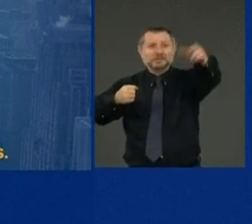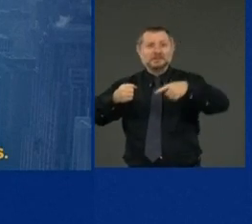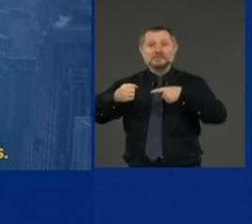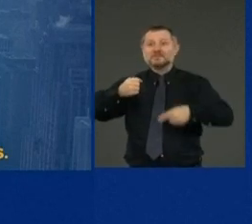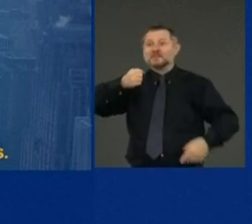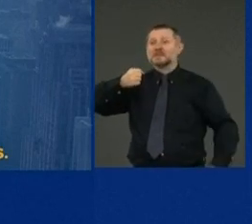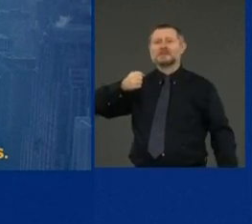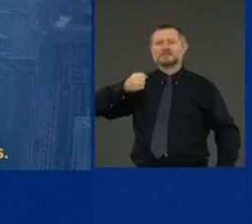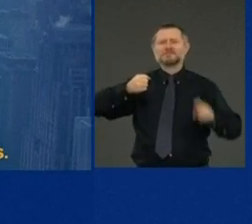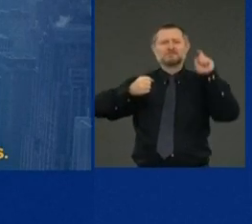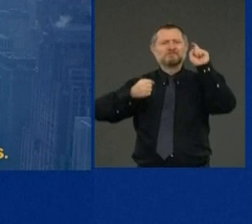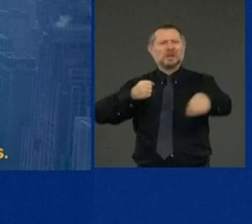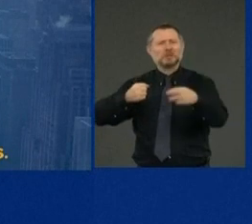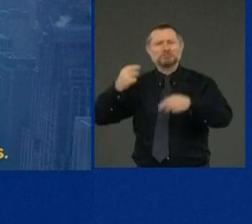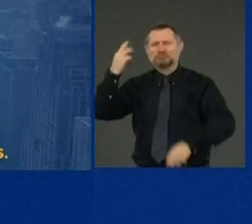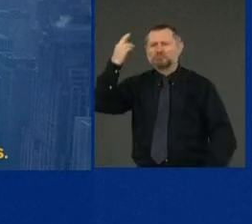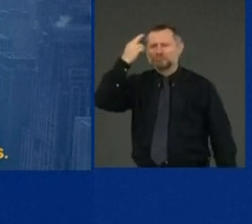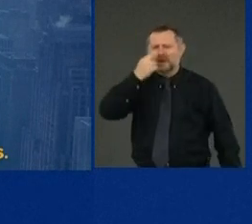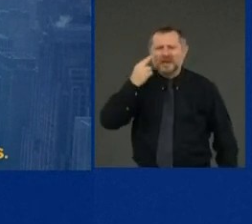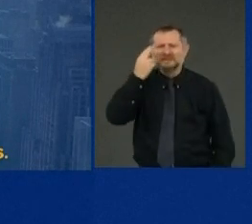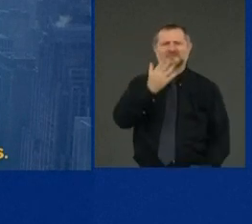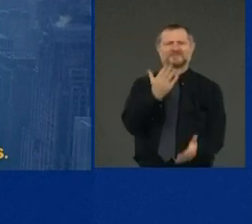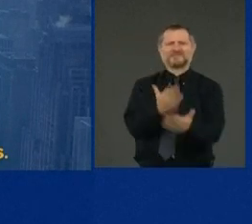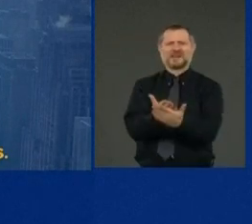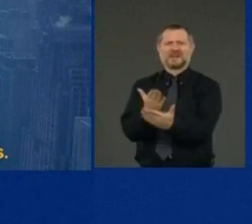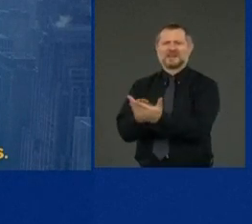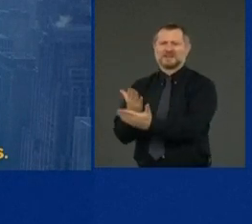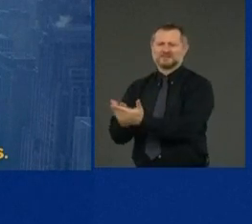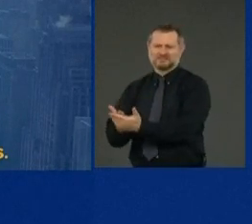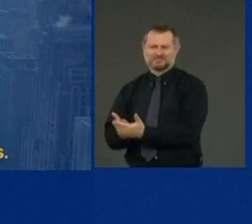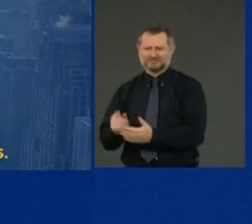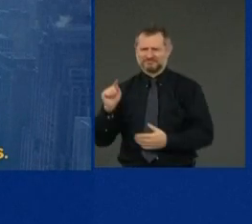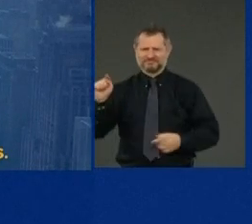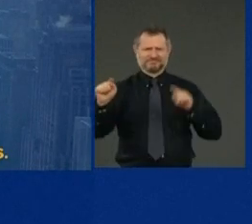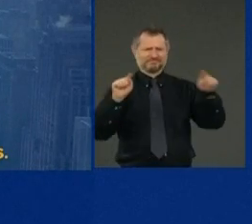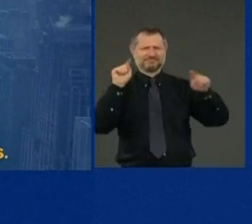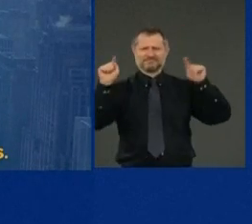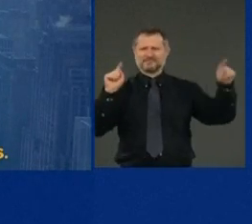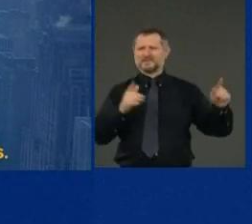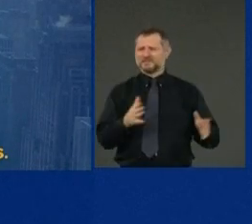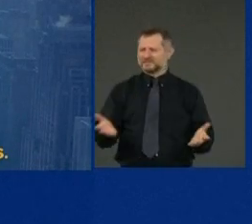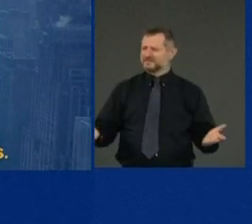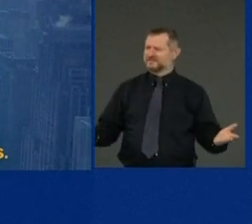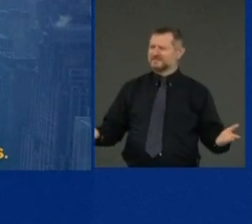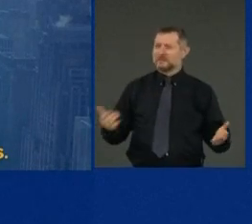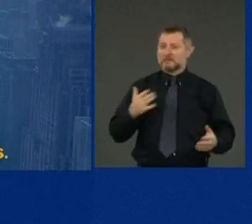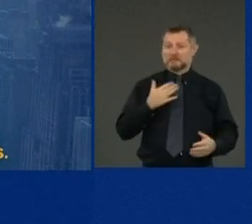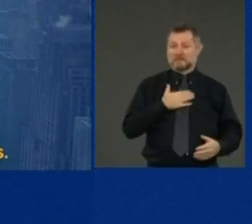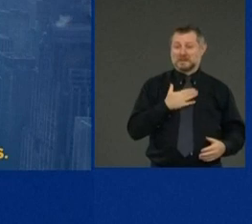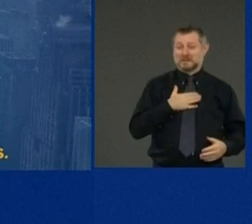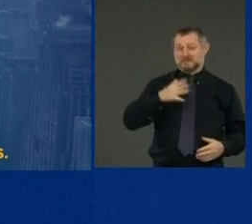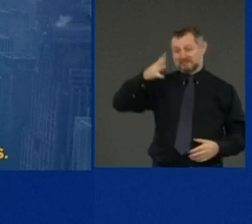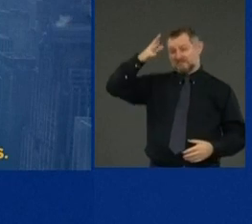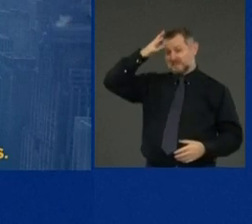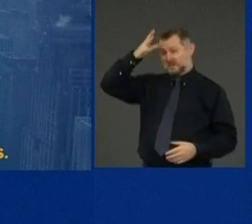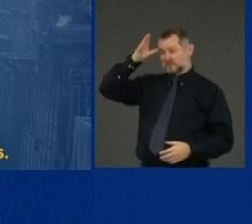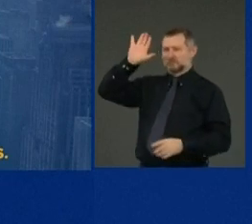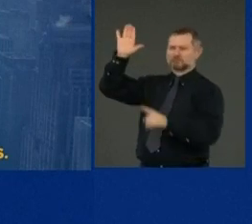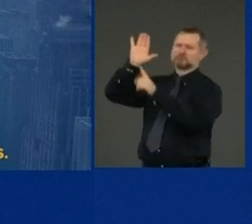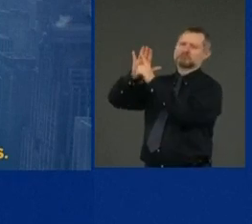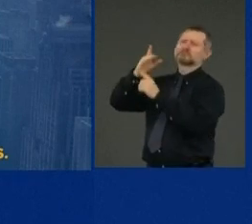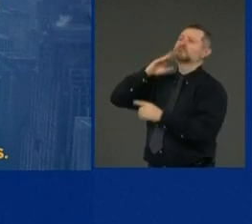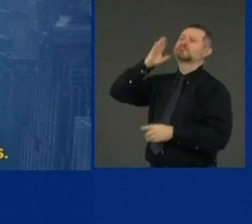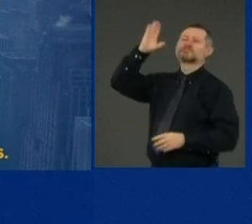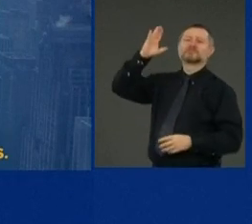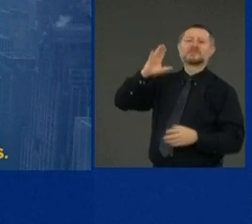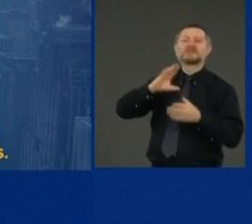on as we sit here this morning. Because my father's great speech, Tale of Two Cities,